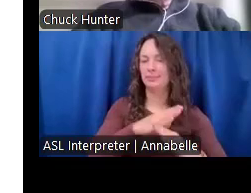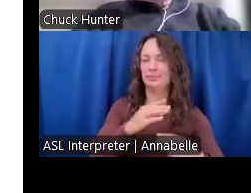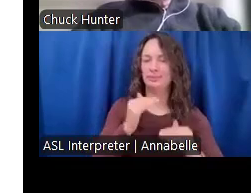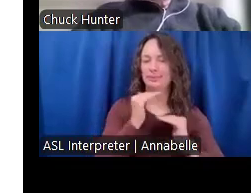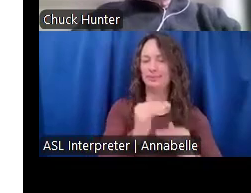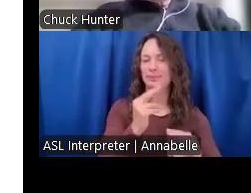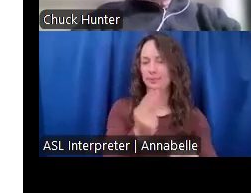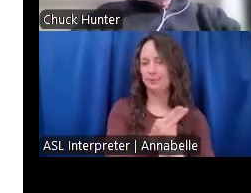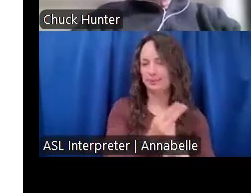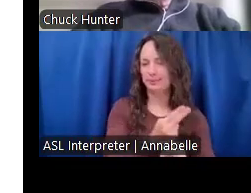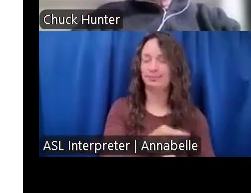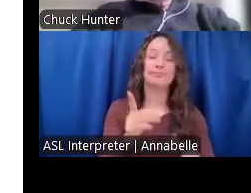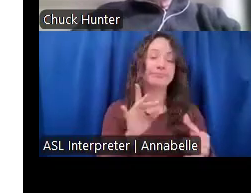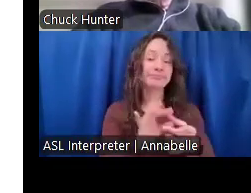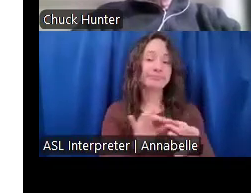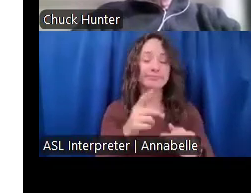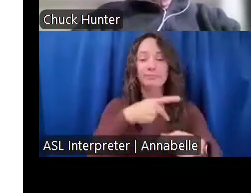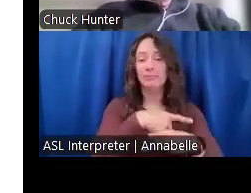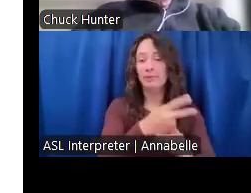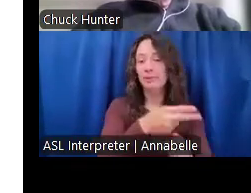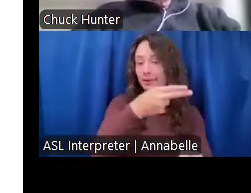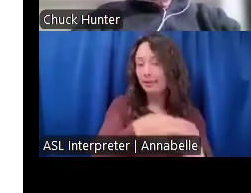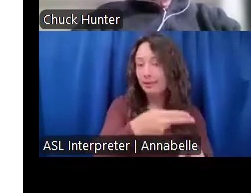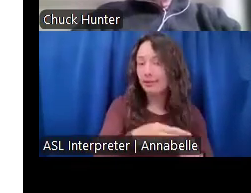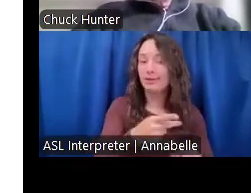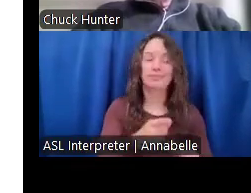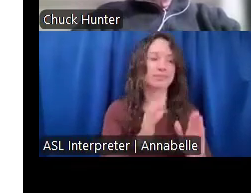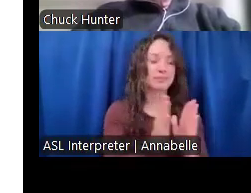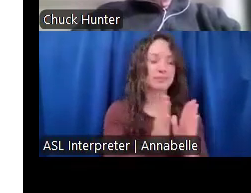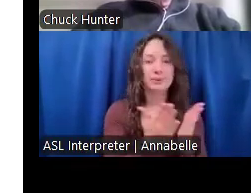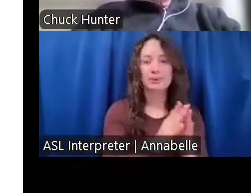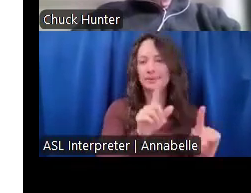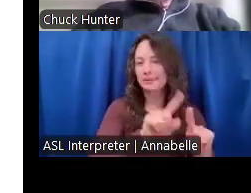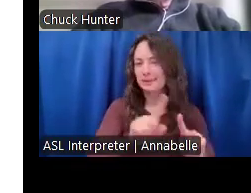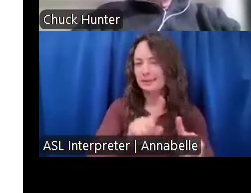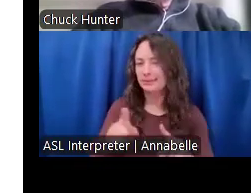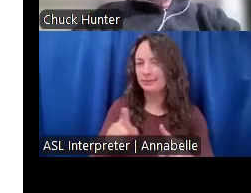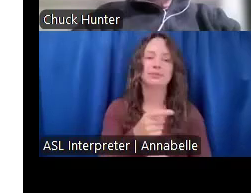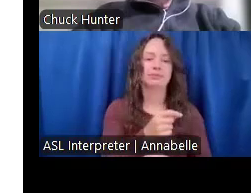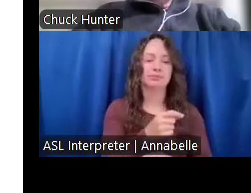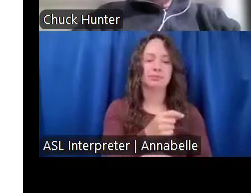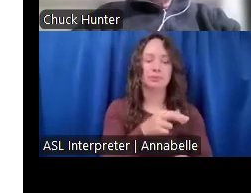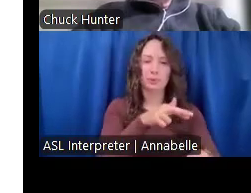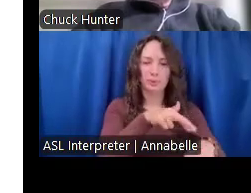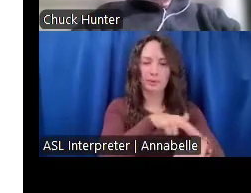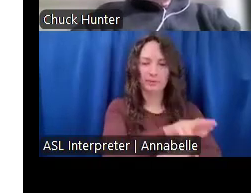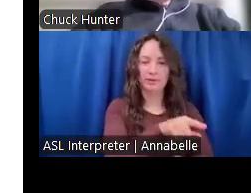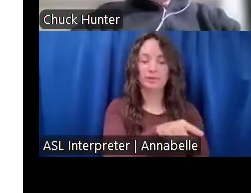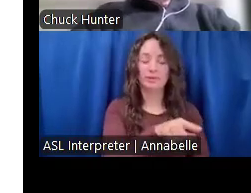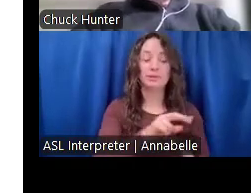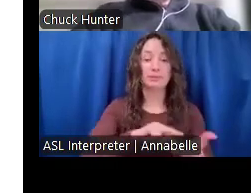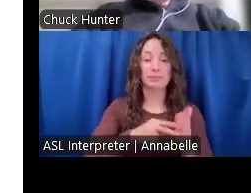name, companies, web links, textbooks, or other references does not imply federal endorsement.